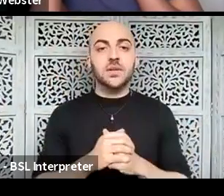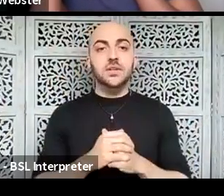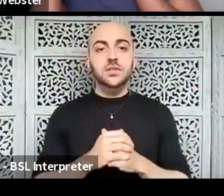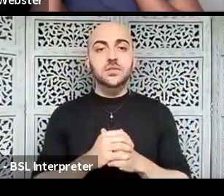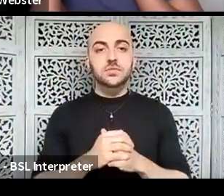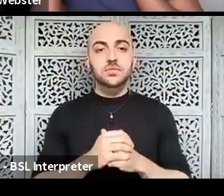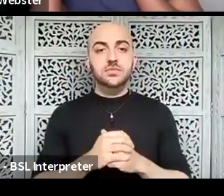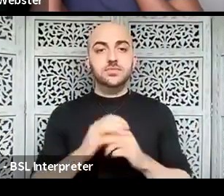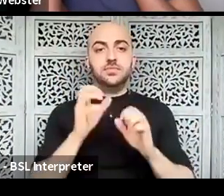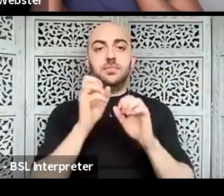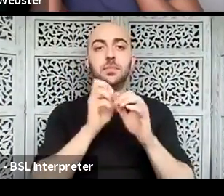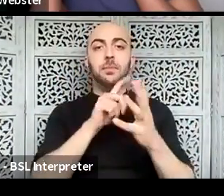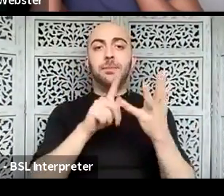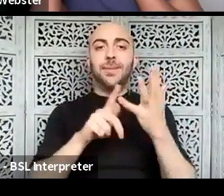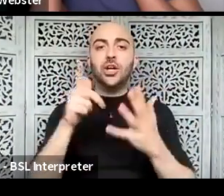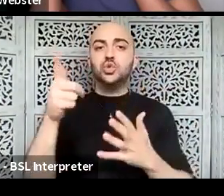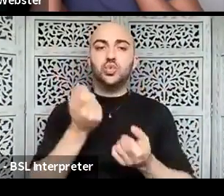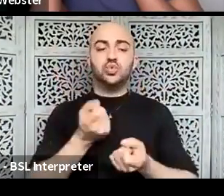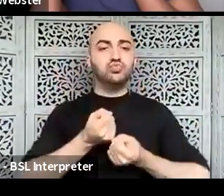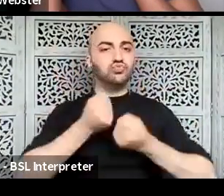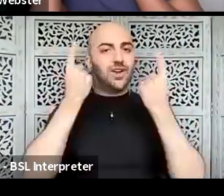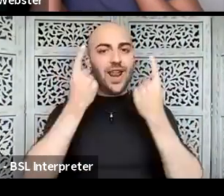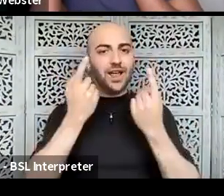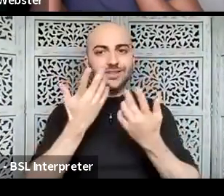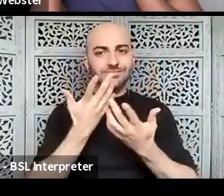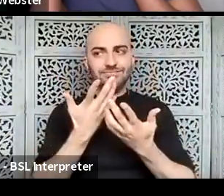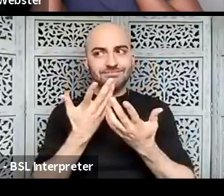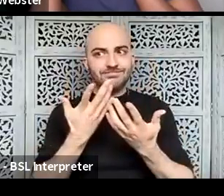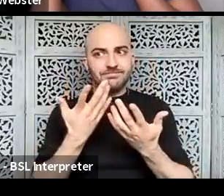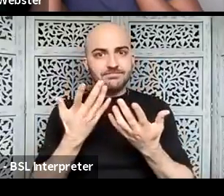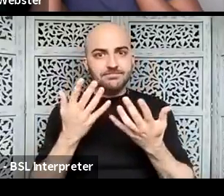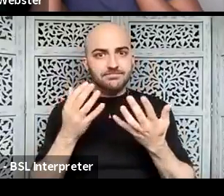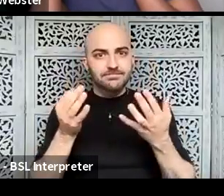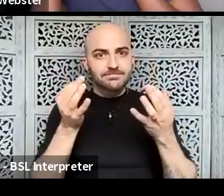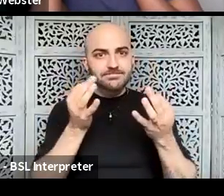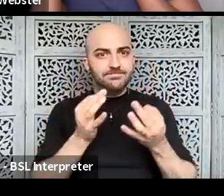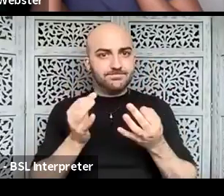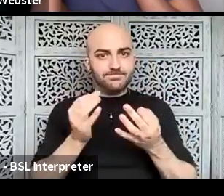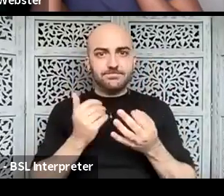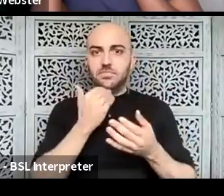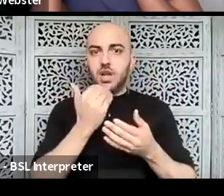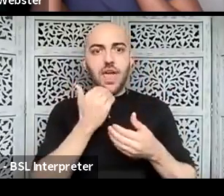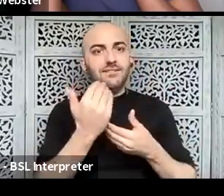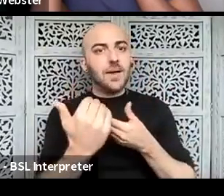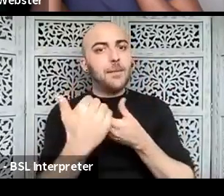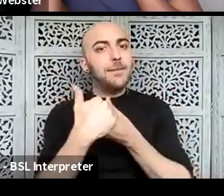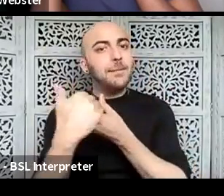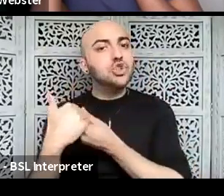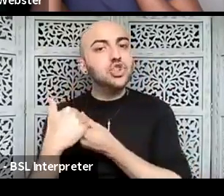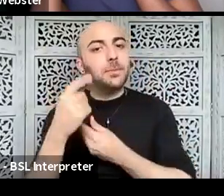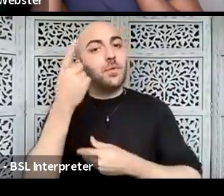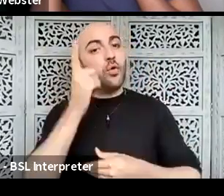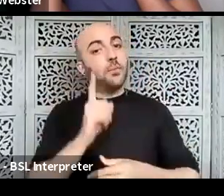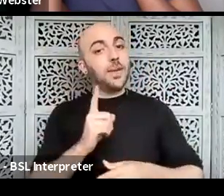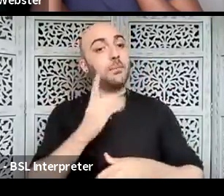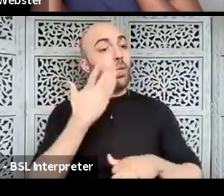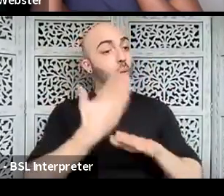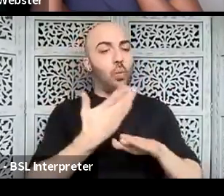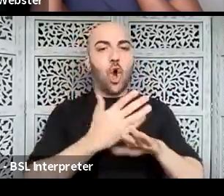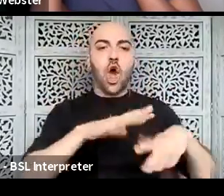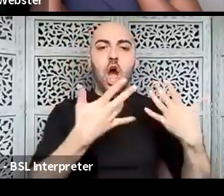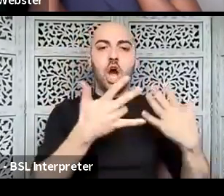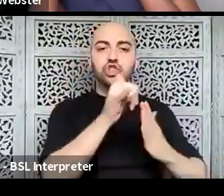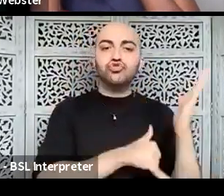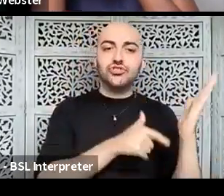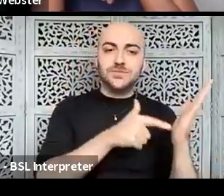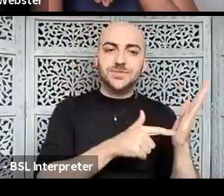Beck2 realised that they didn't have enough sort of membership, I suppose, in people who make unscripted programmes, and we're facing a